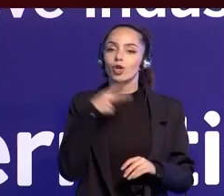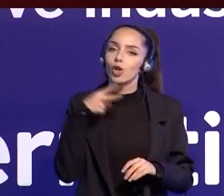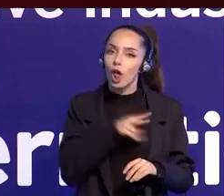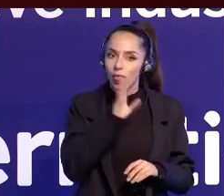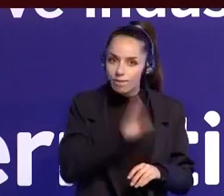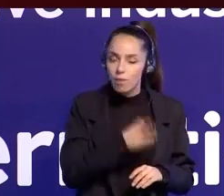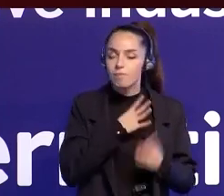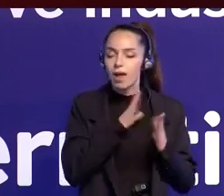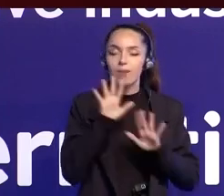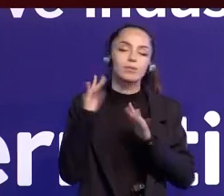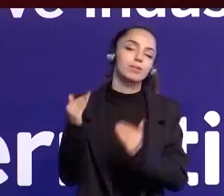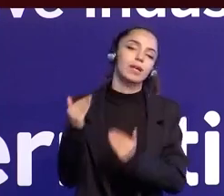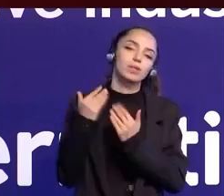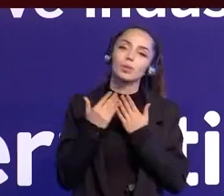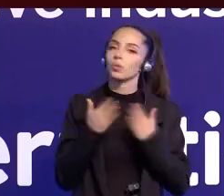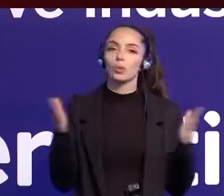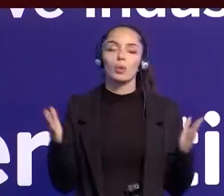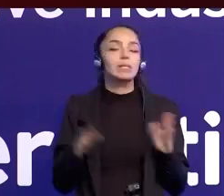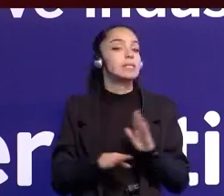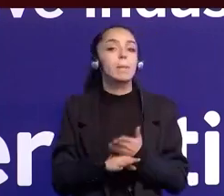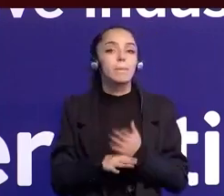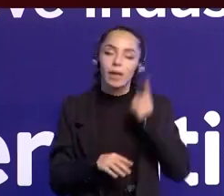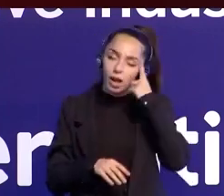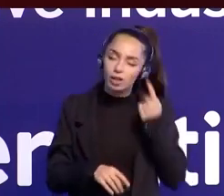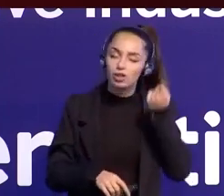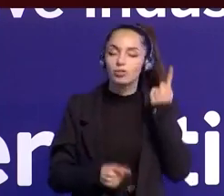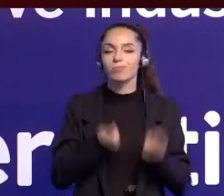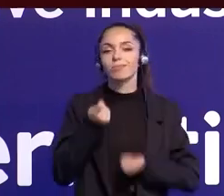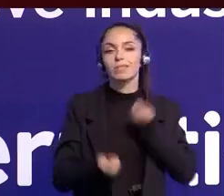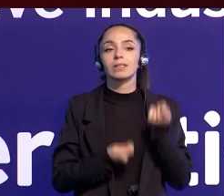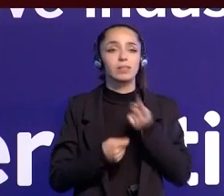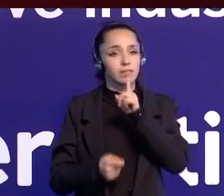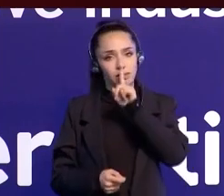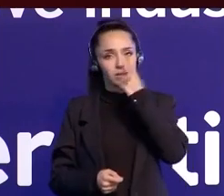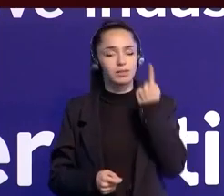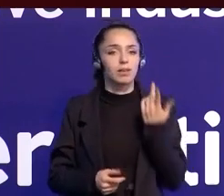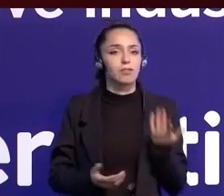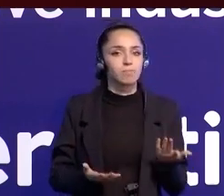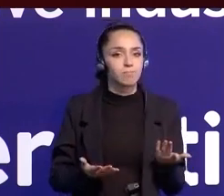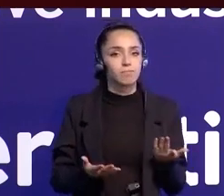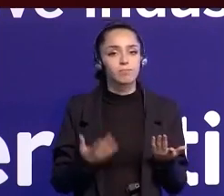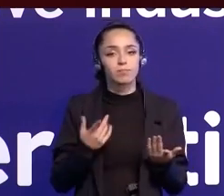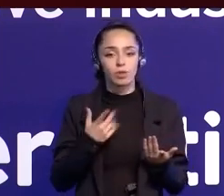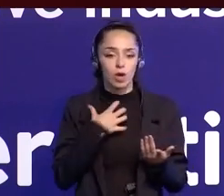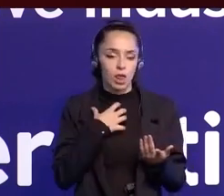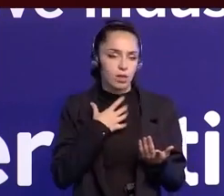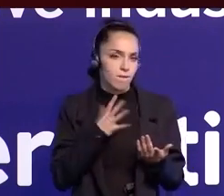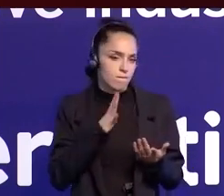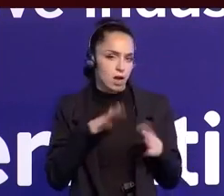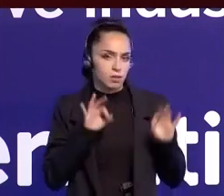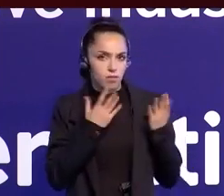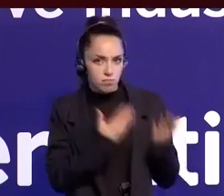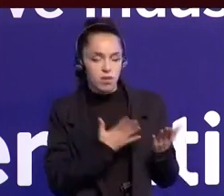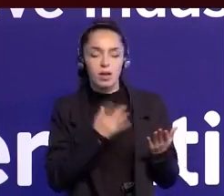Because creative industries can exist only in a free country. And creative industries and